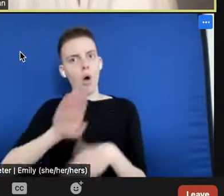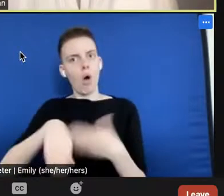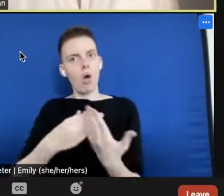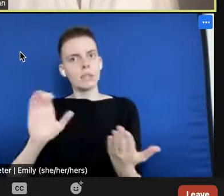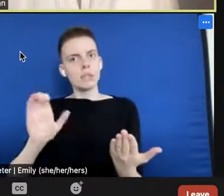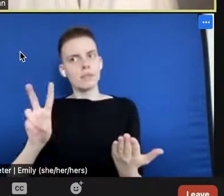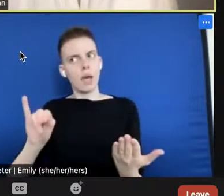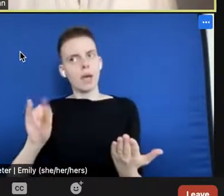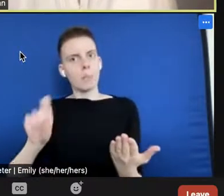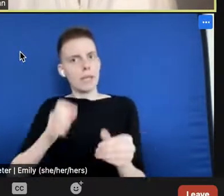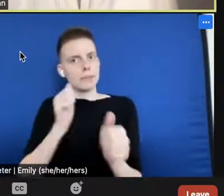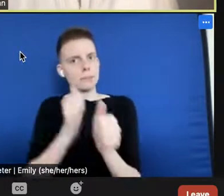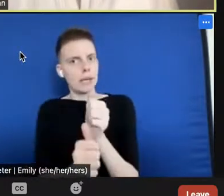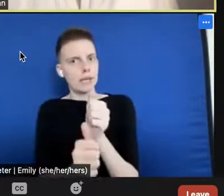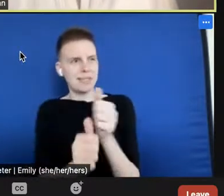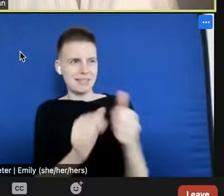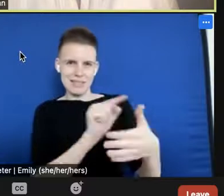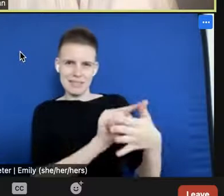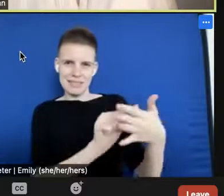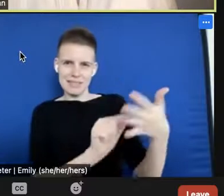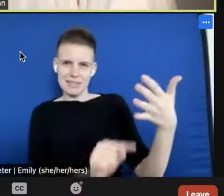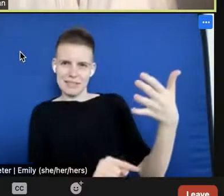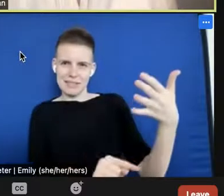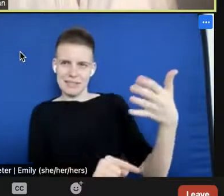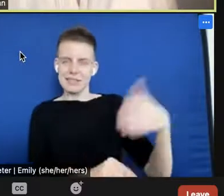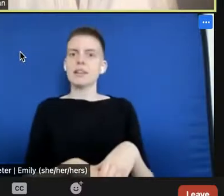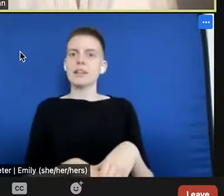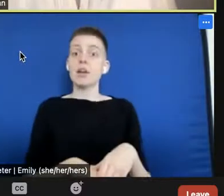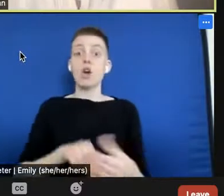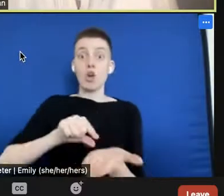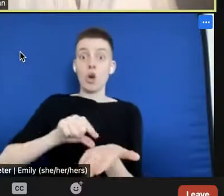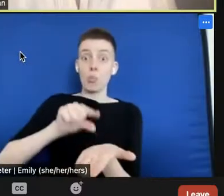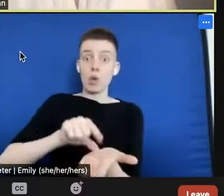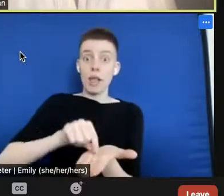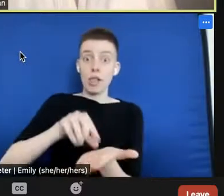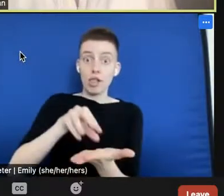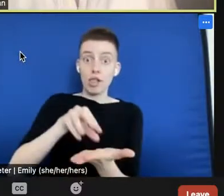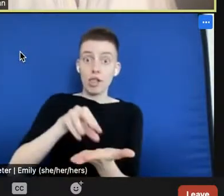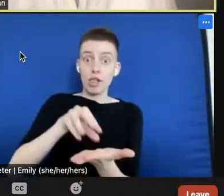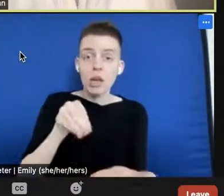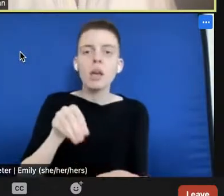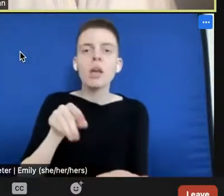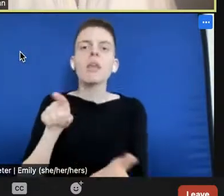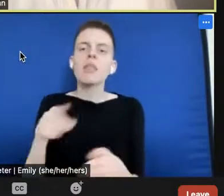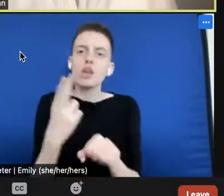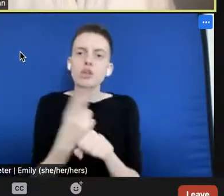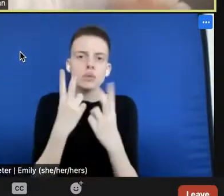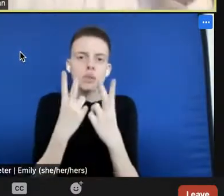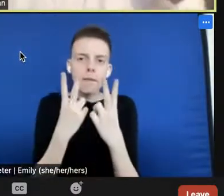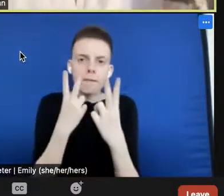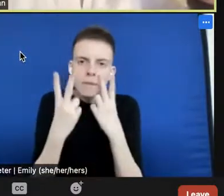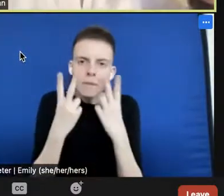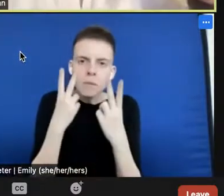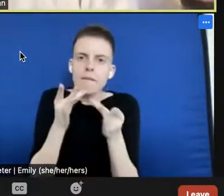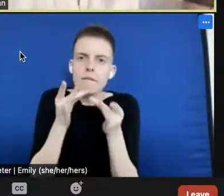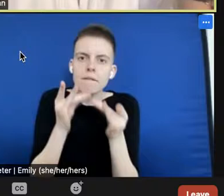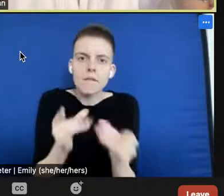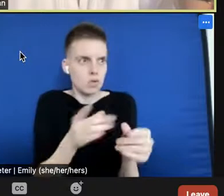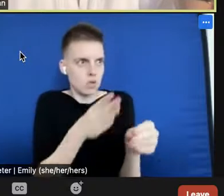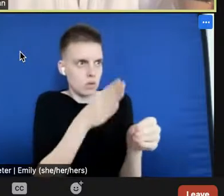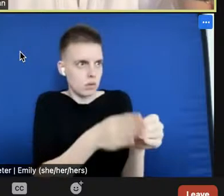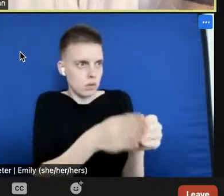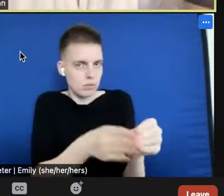to think the characteristics of a print learner are that they use their vision efficiently to complete tasks at near. They show interest